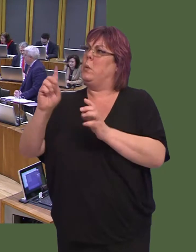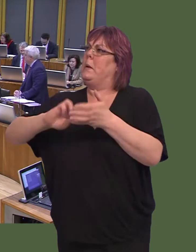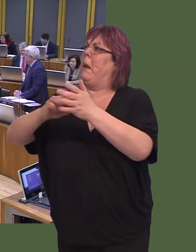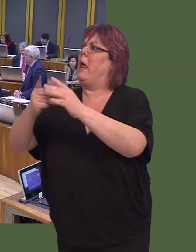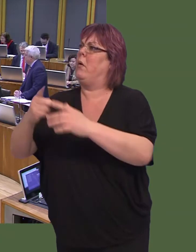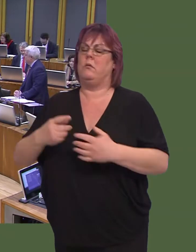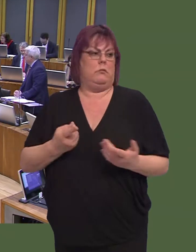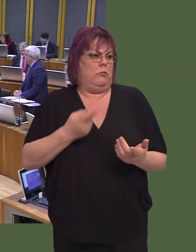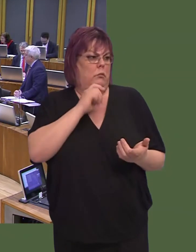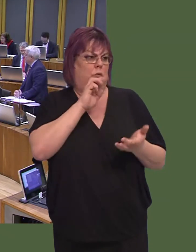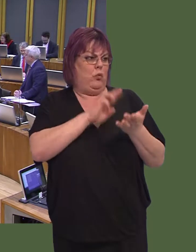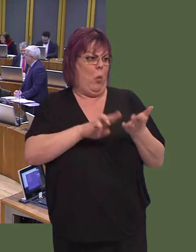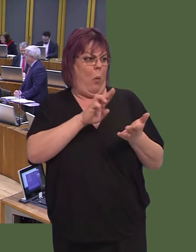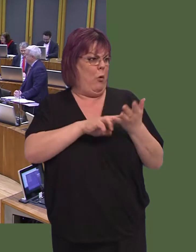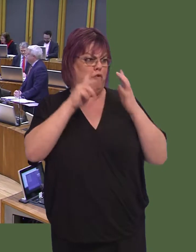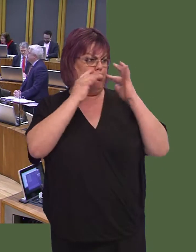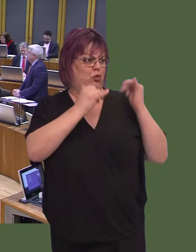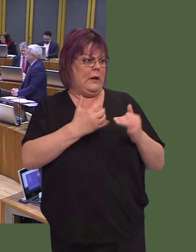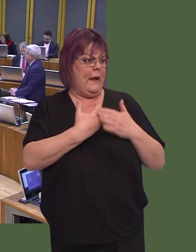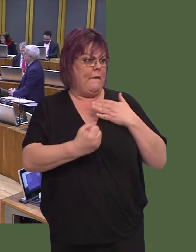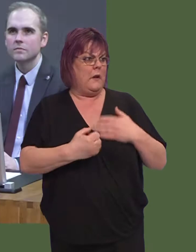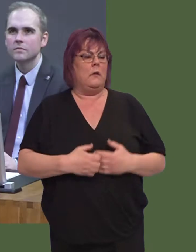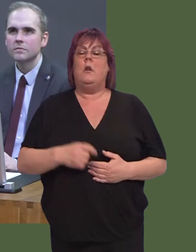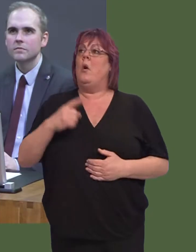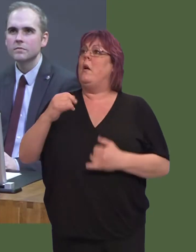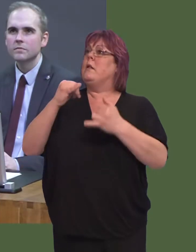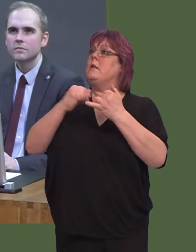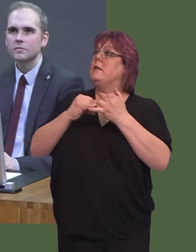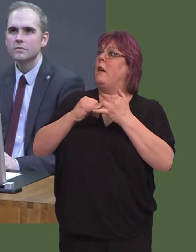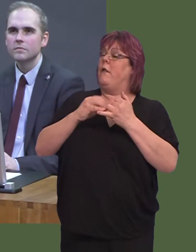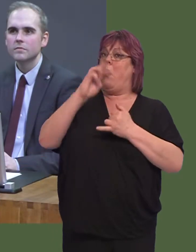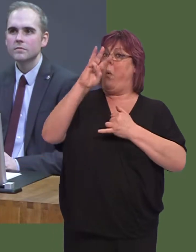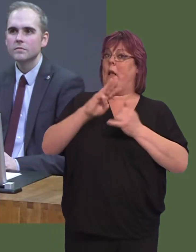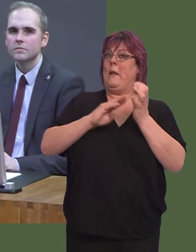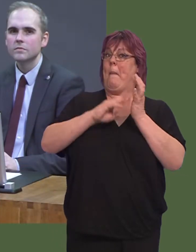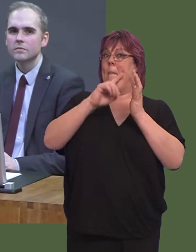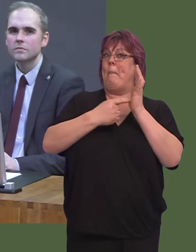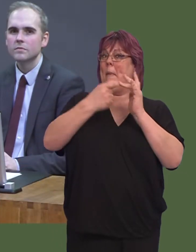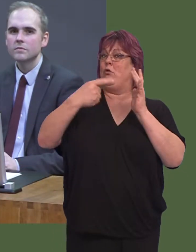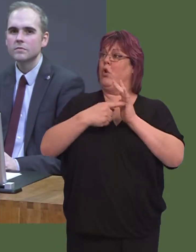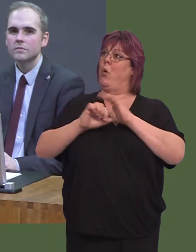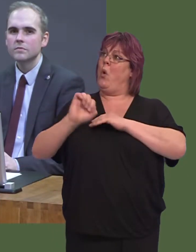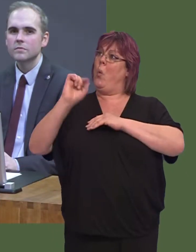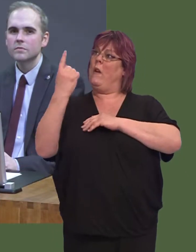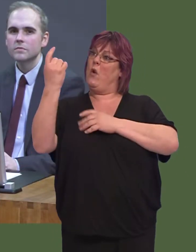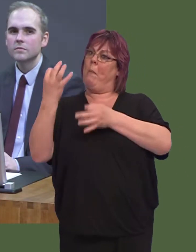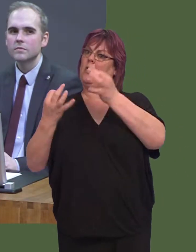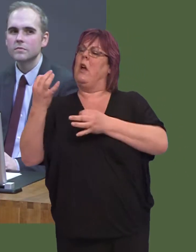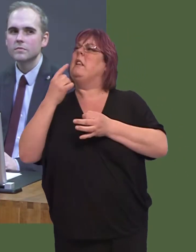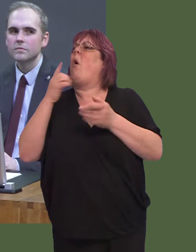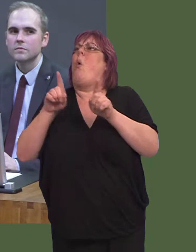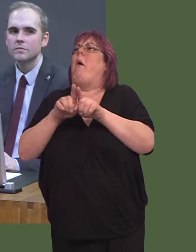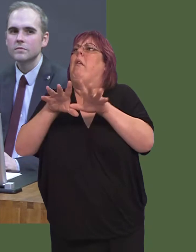way. Well, the comparison of the South Wales Metro to the Loch Ness Monster by one of your